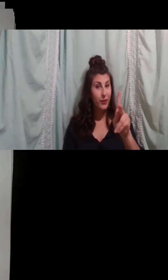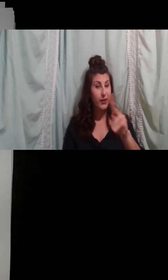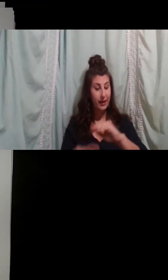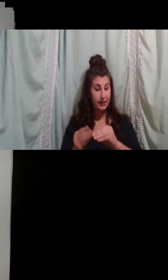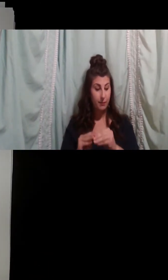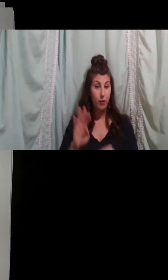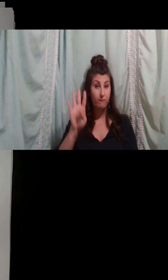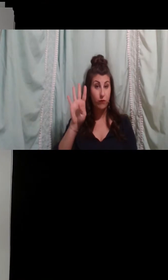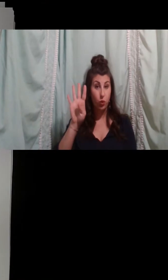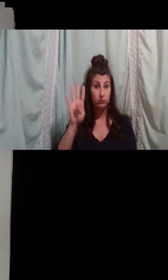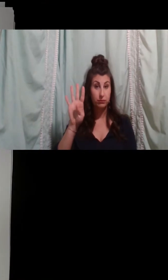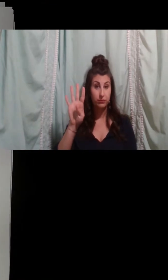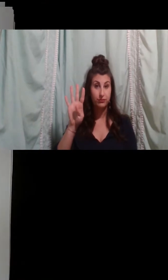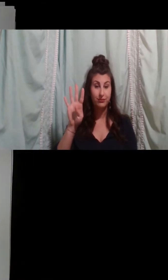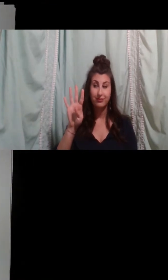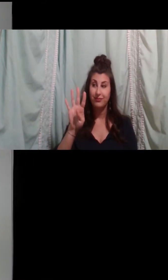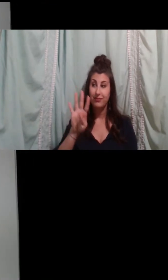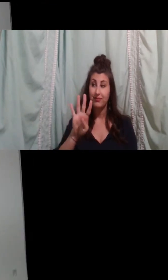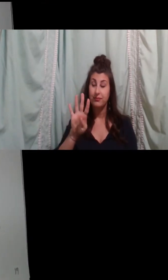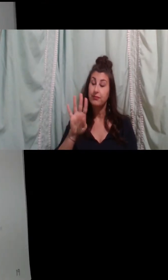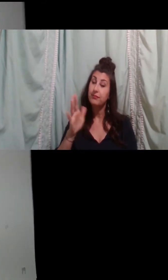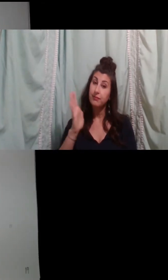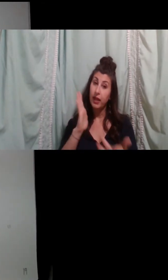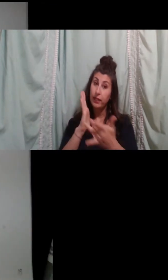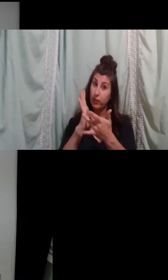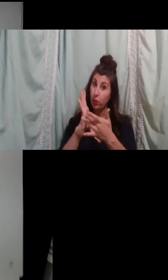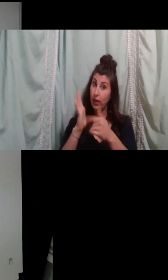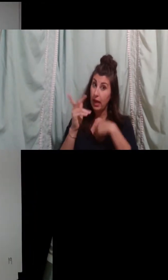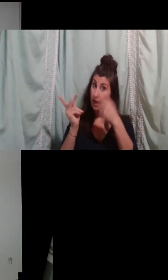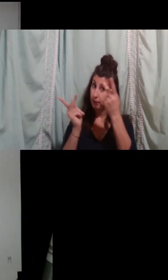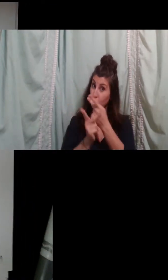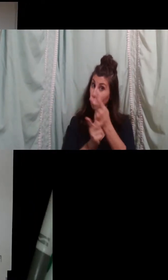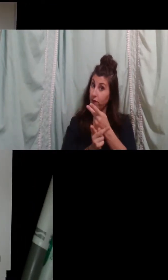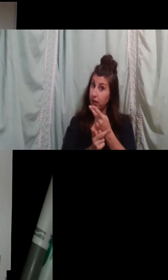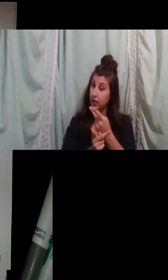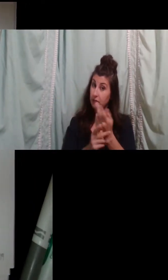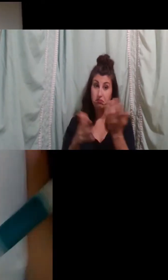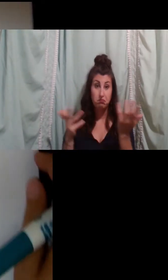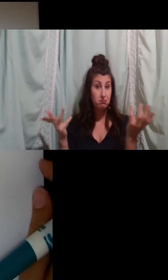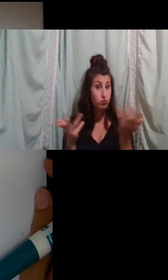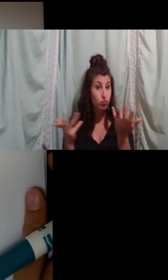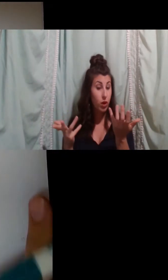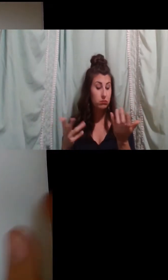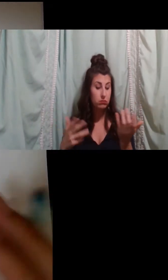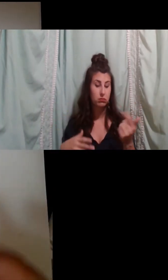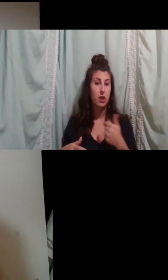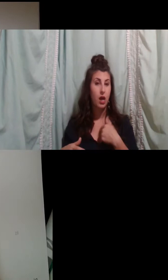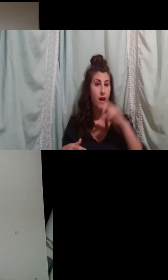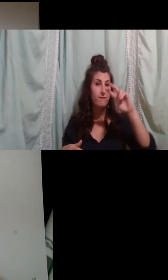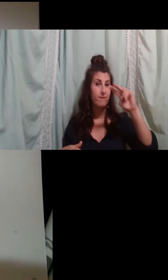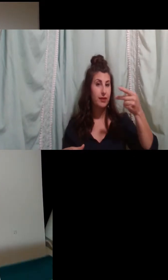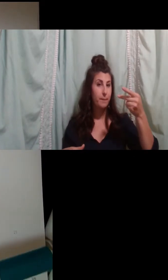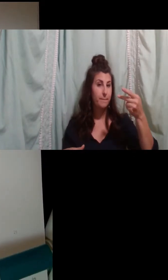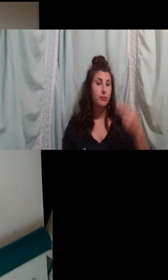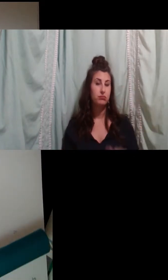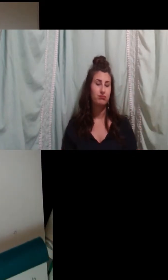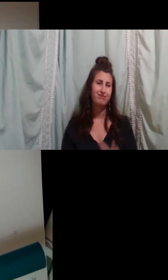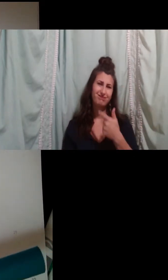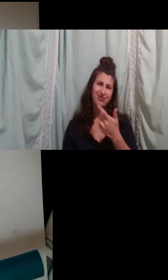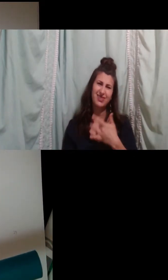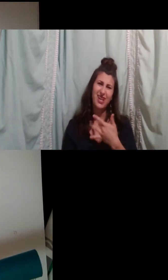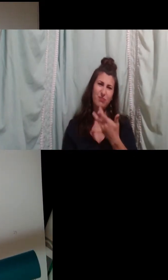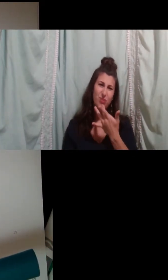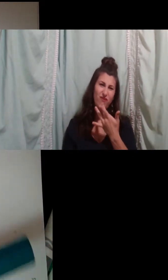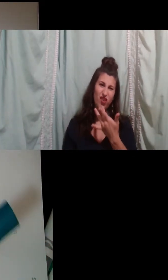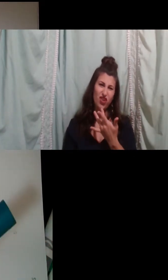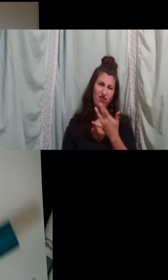All right, let's look at number 4. The way that I'm going to do it is I am going to flip